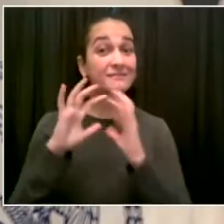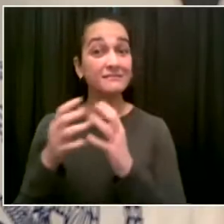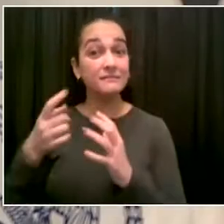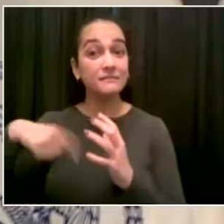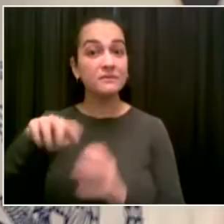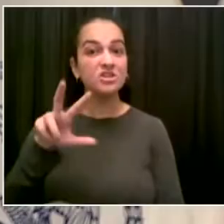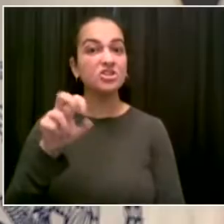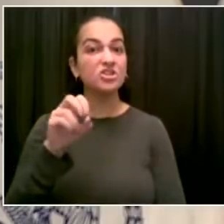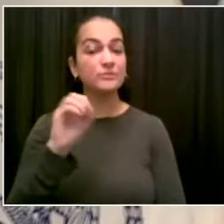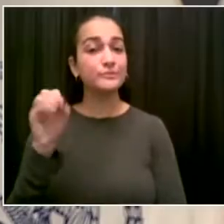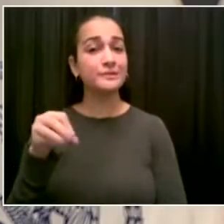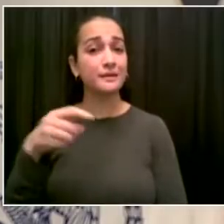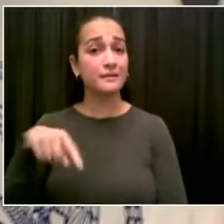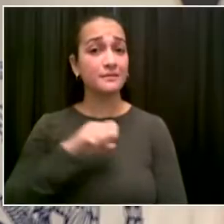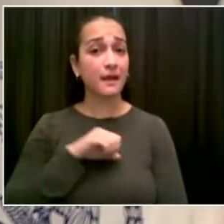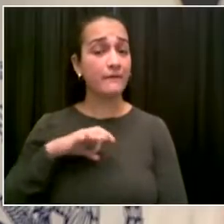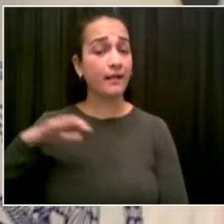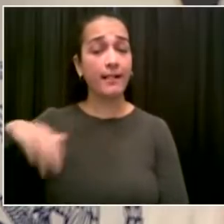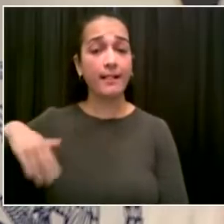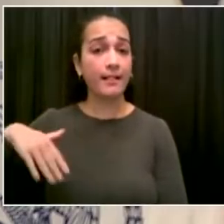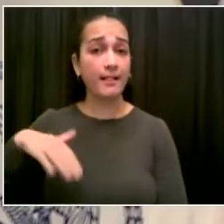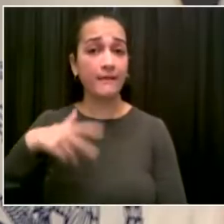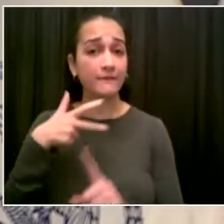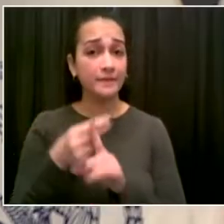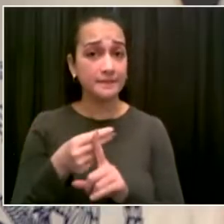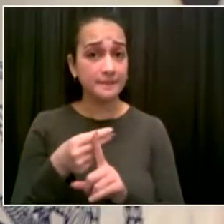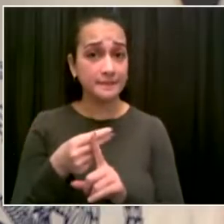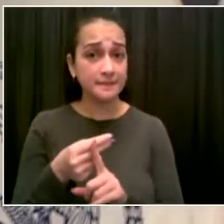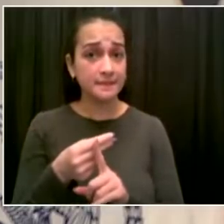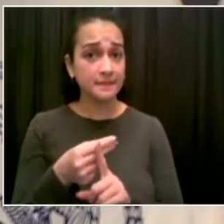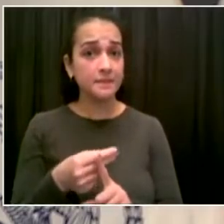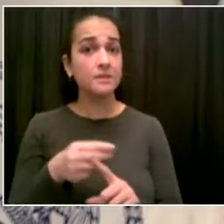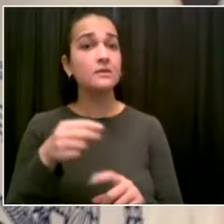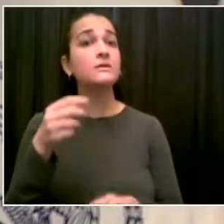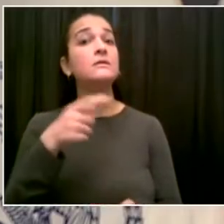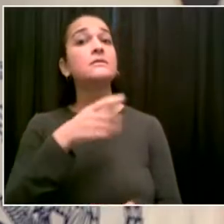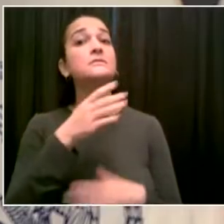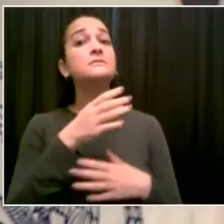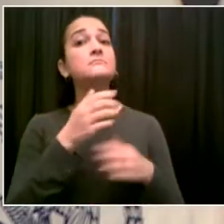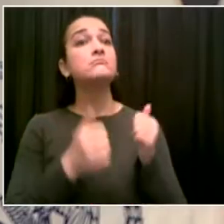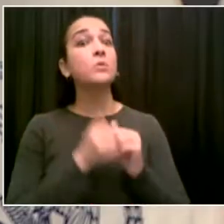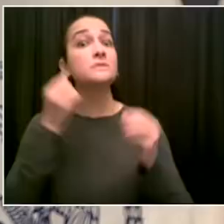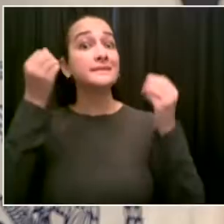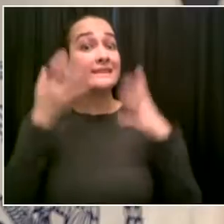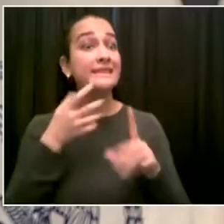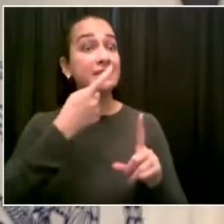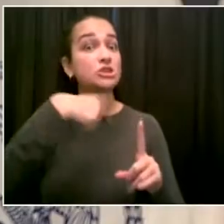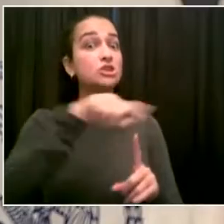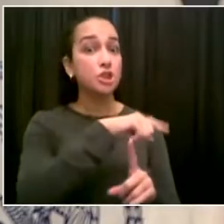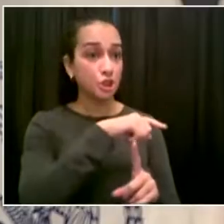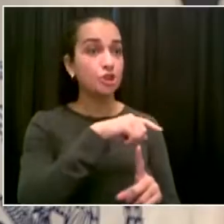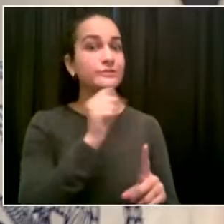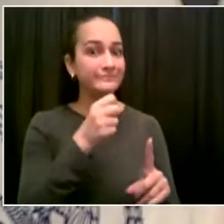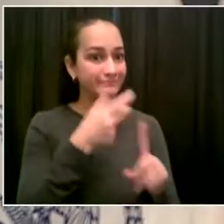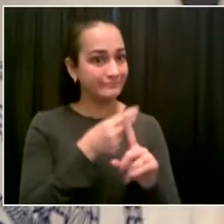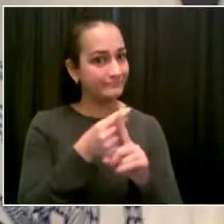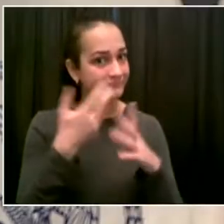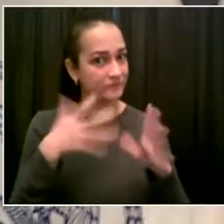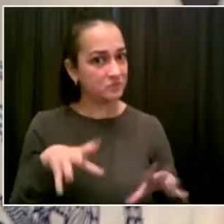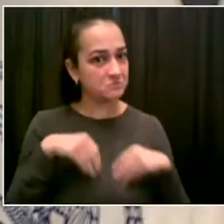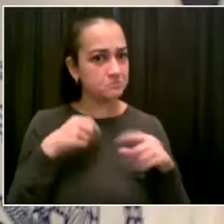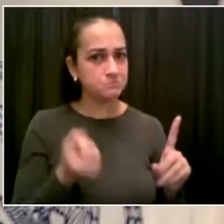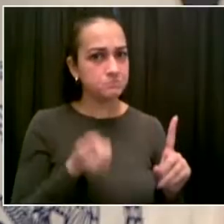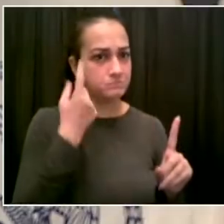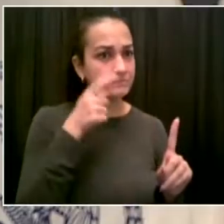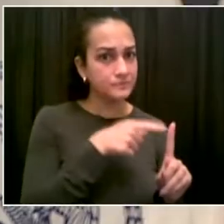if they refuse and we find ourselves in the middle of November, late November, let's say, and we're dealing with thousands